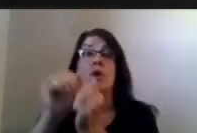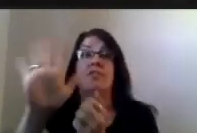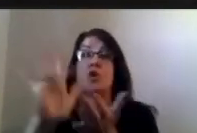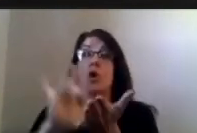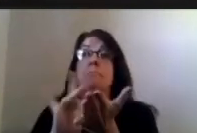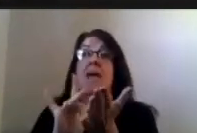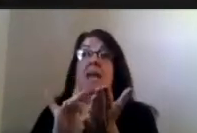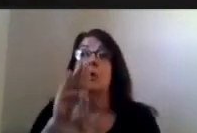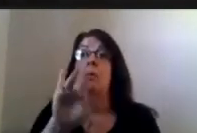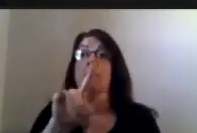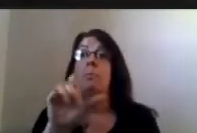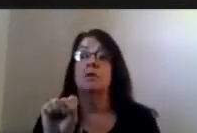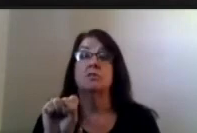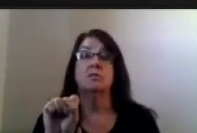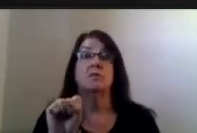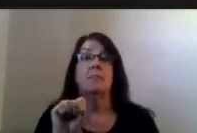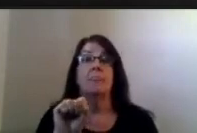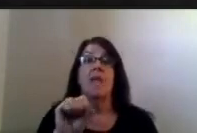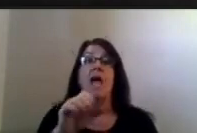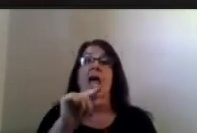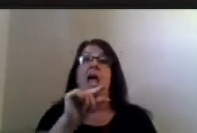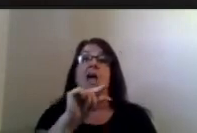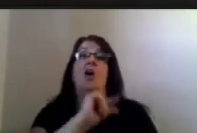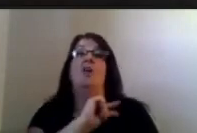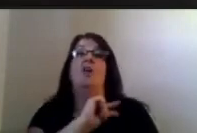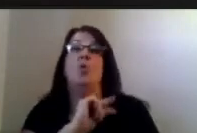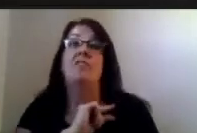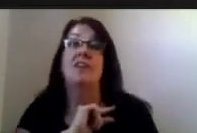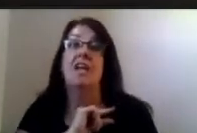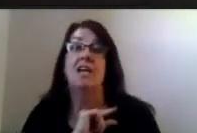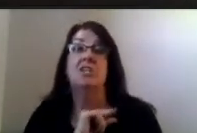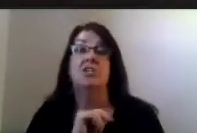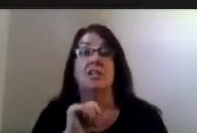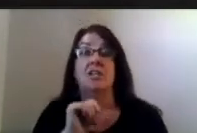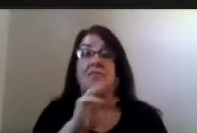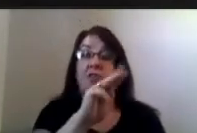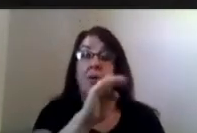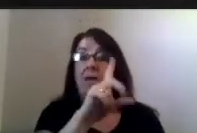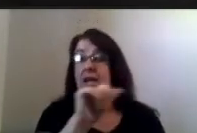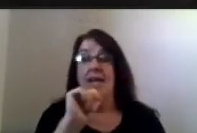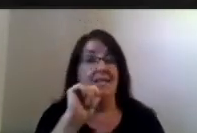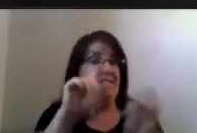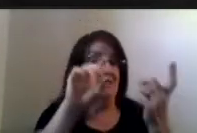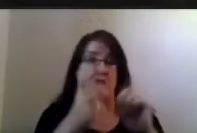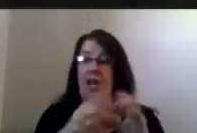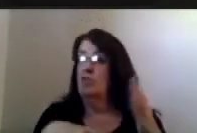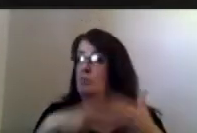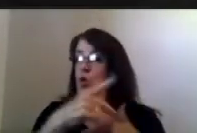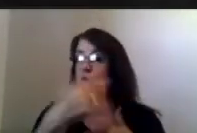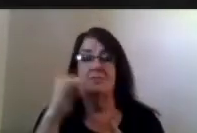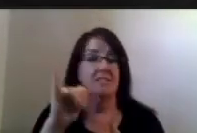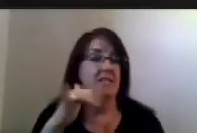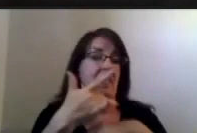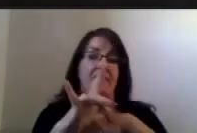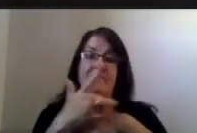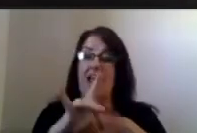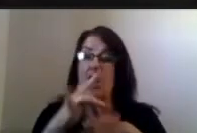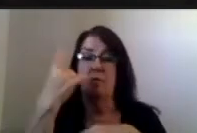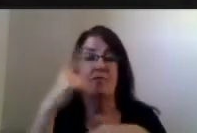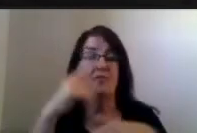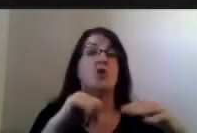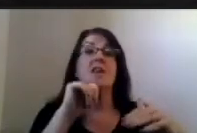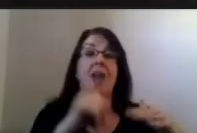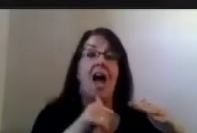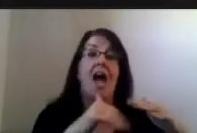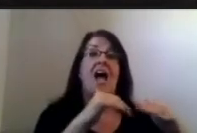the eligibility criteria for ESO Medicaid has not changed. The program is still available to the uninsured residents